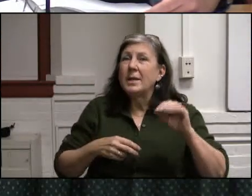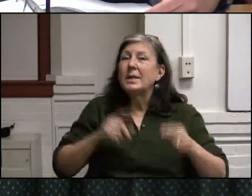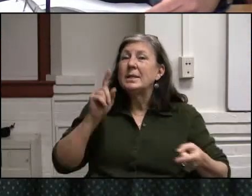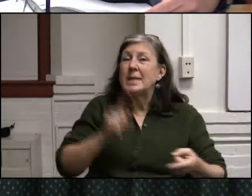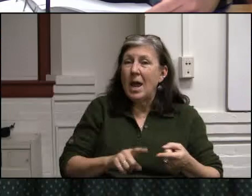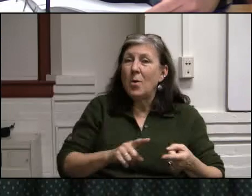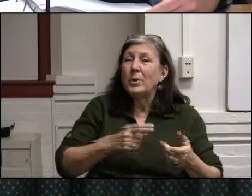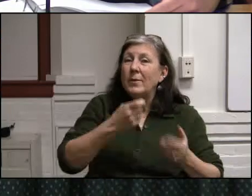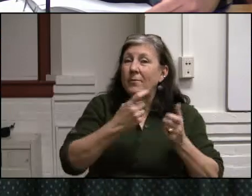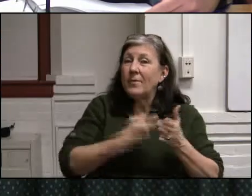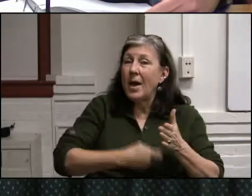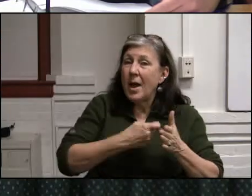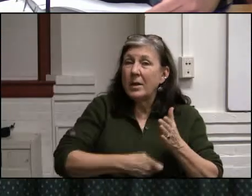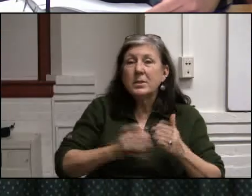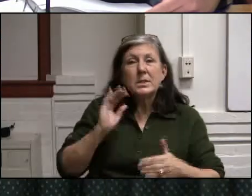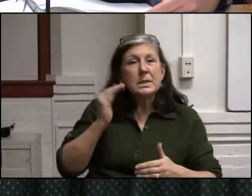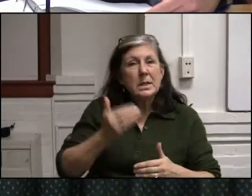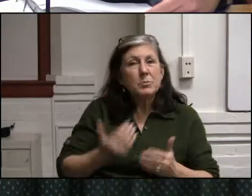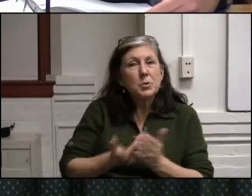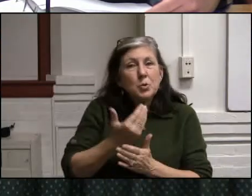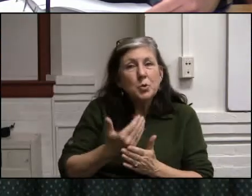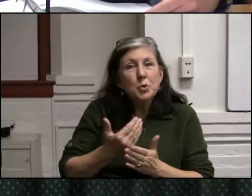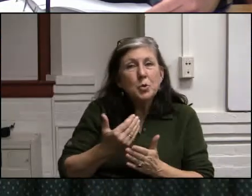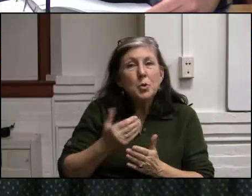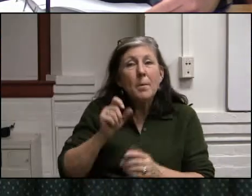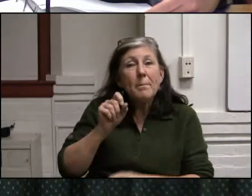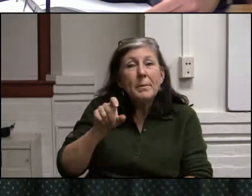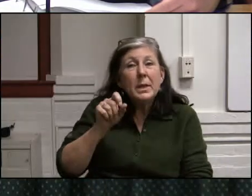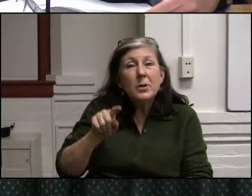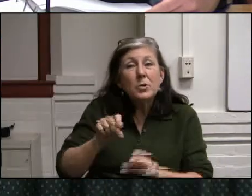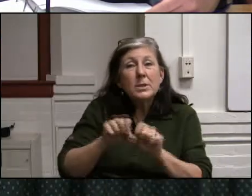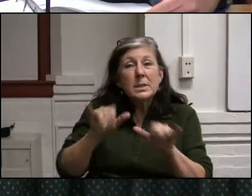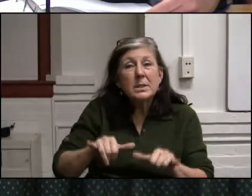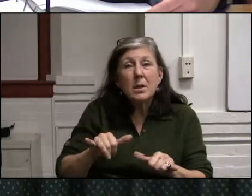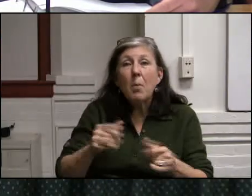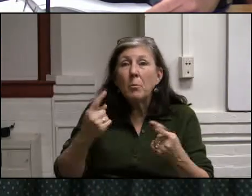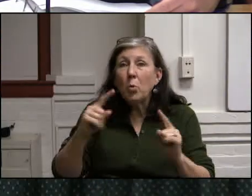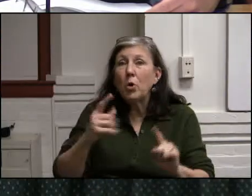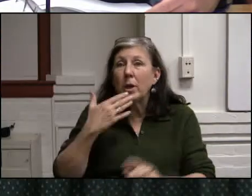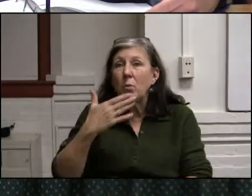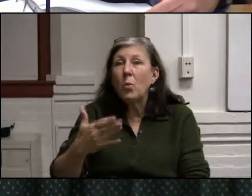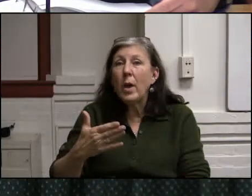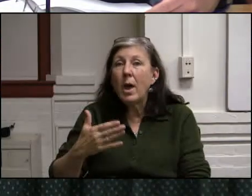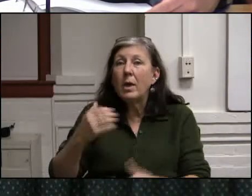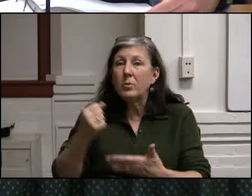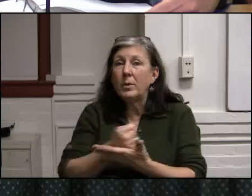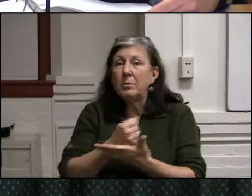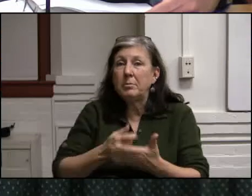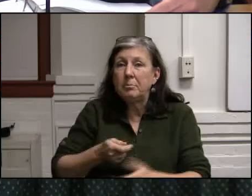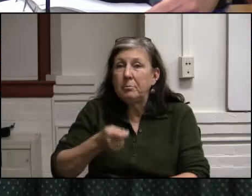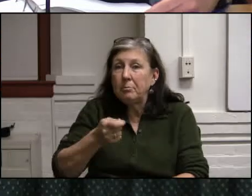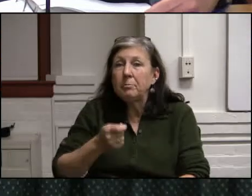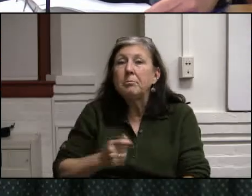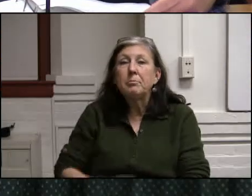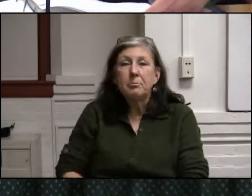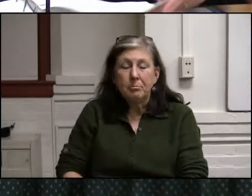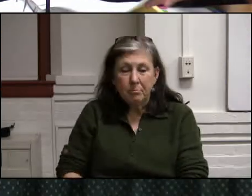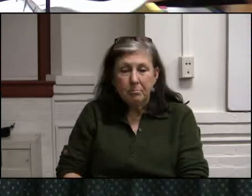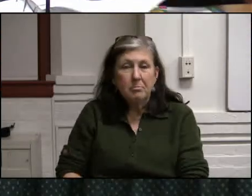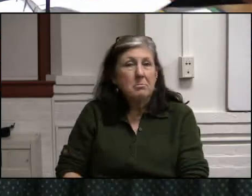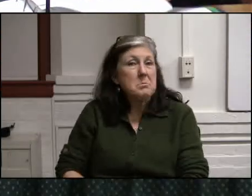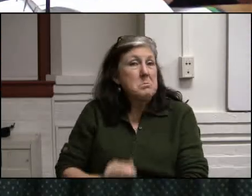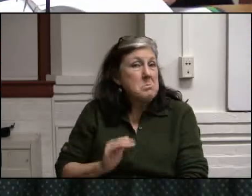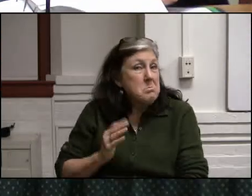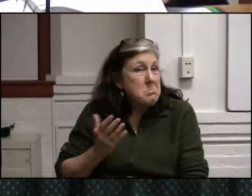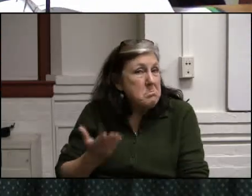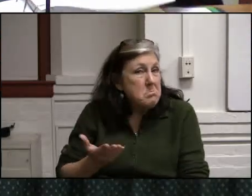parking meter system is working well, because there are Yes. fewer fines than you would have expected and more payments.